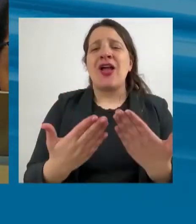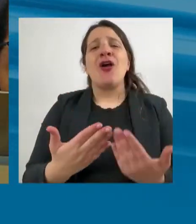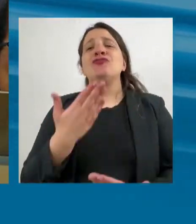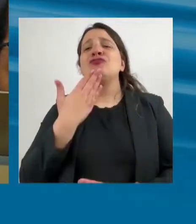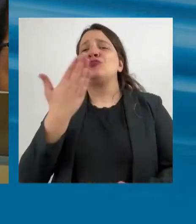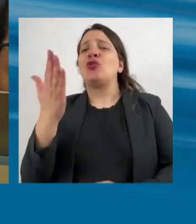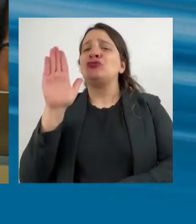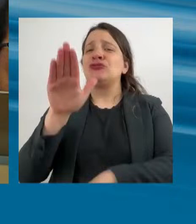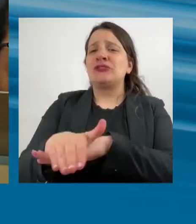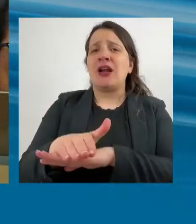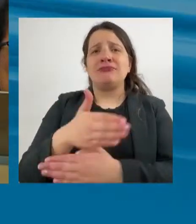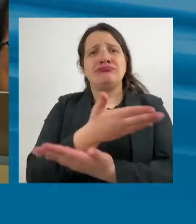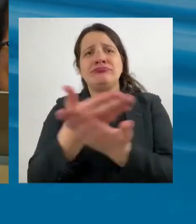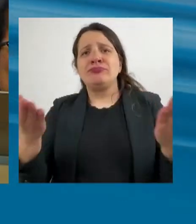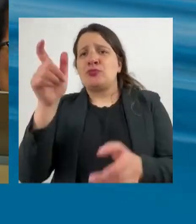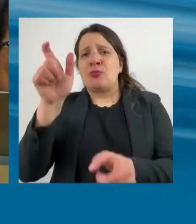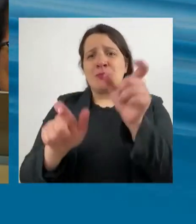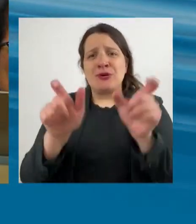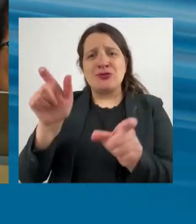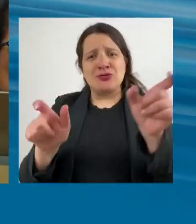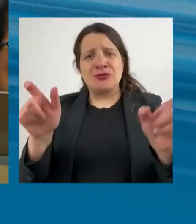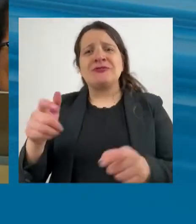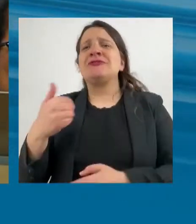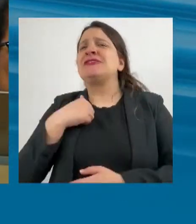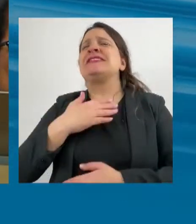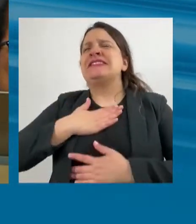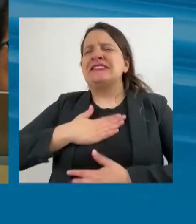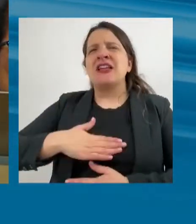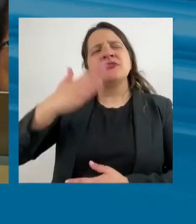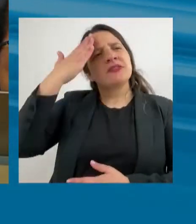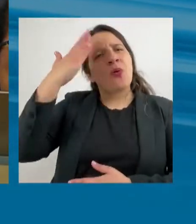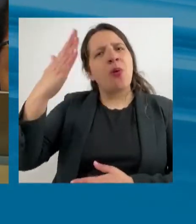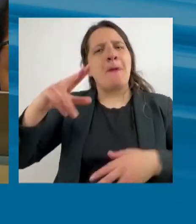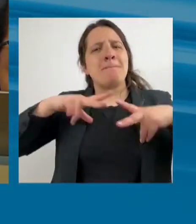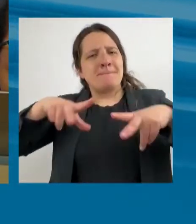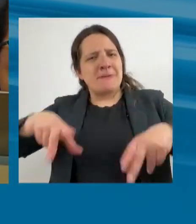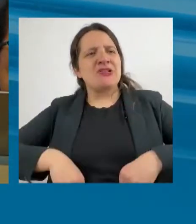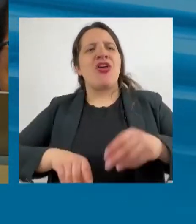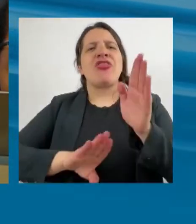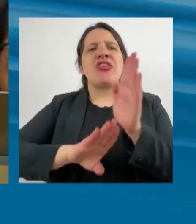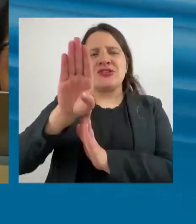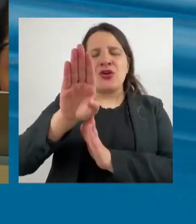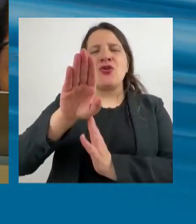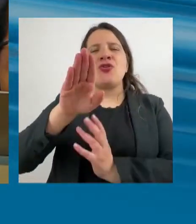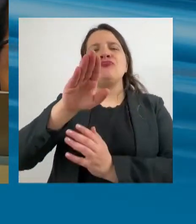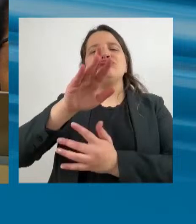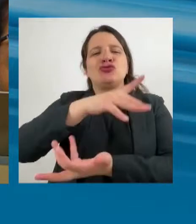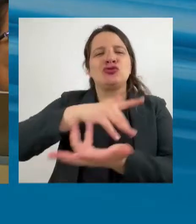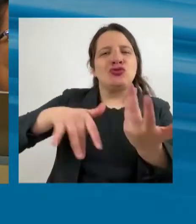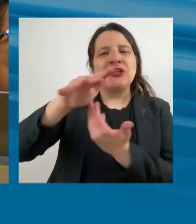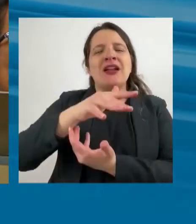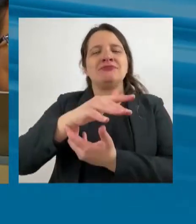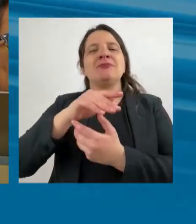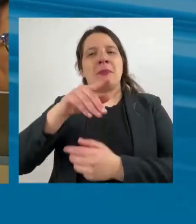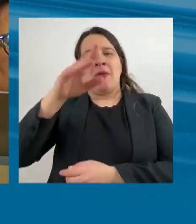Thank you very much. Good afternoon, everybody. I would like to greet the Minister of Development,